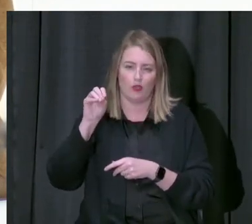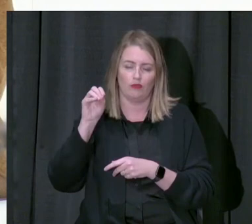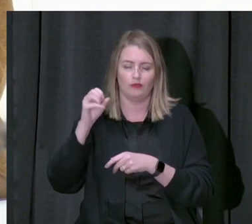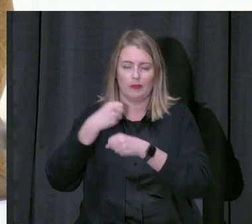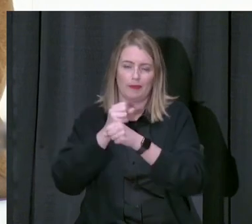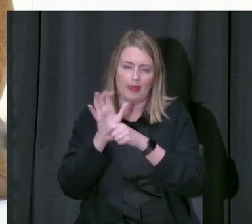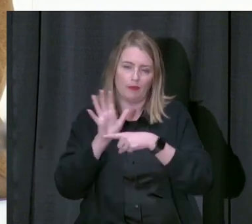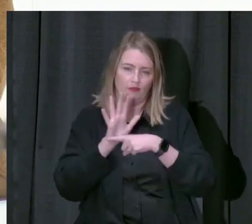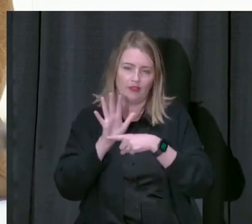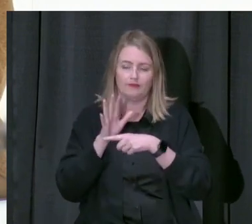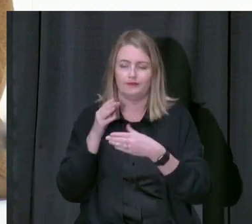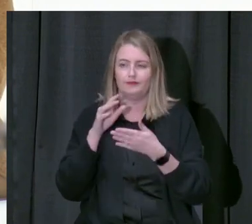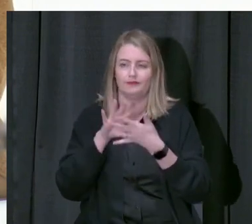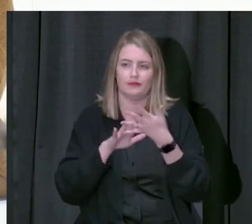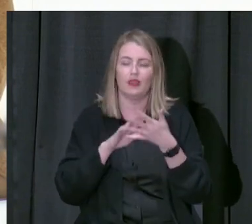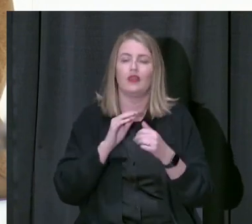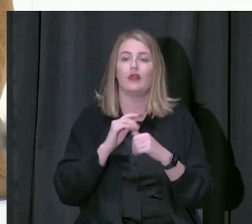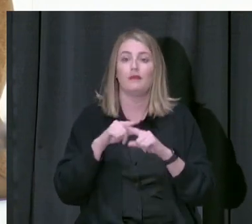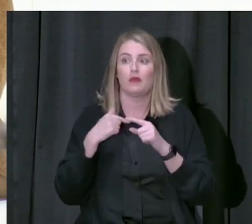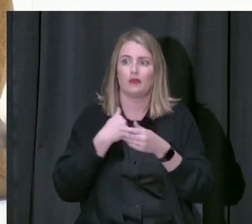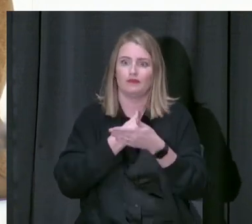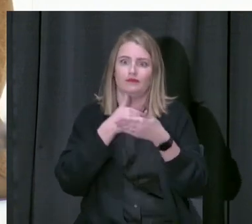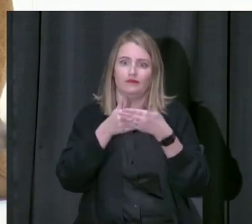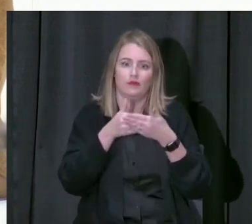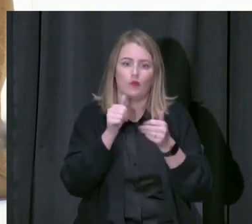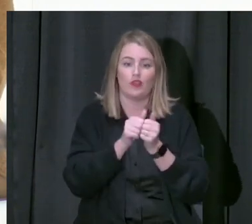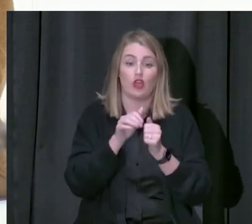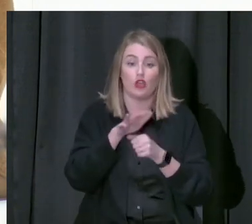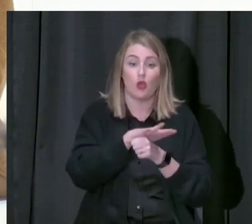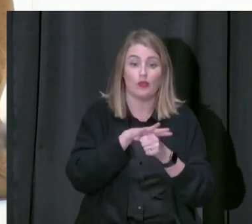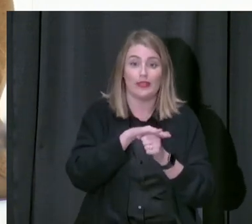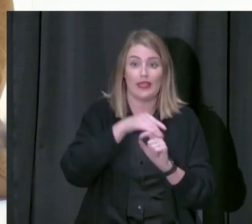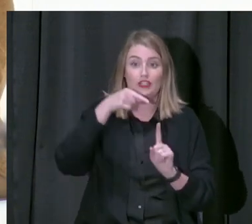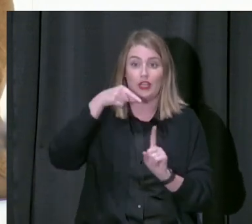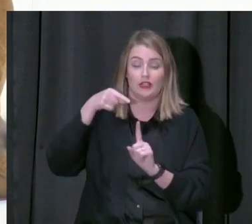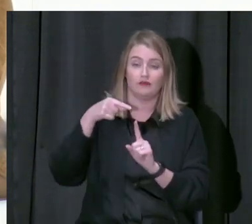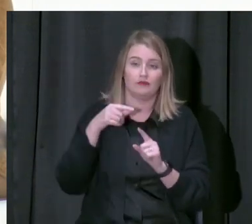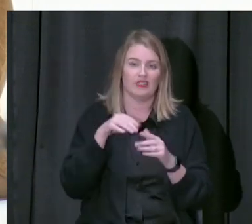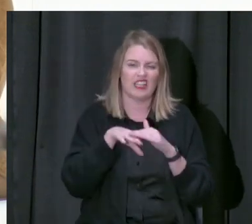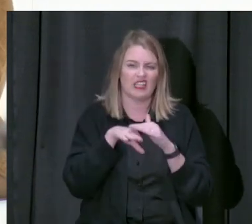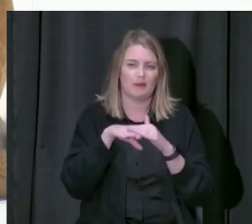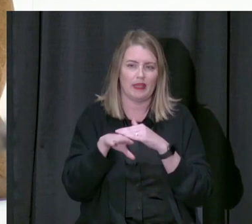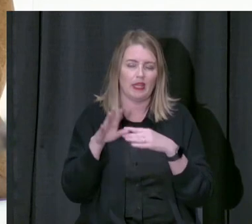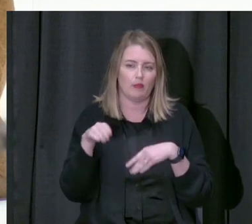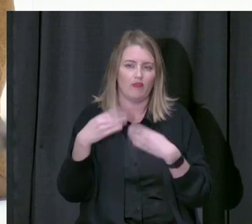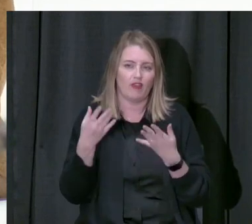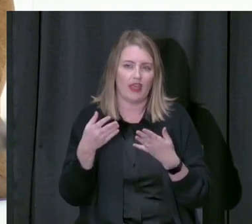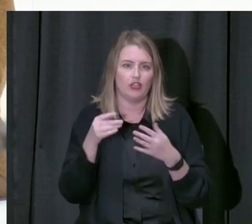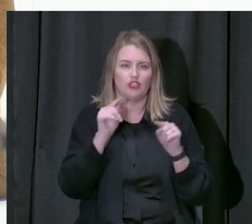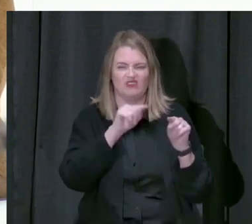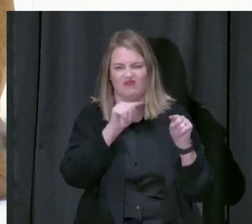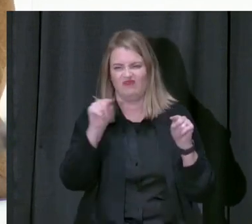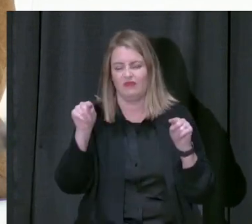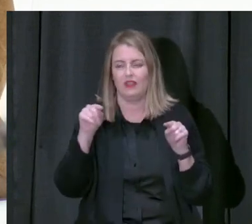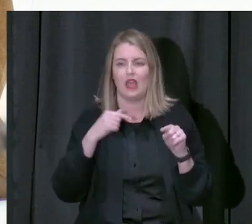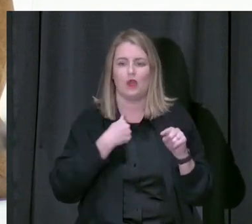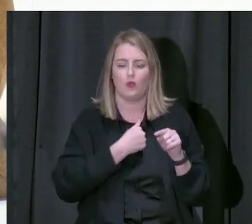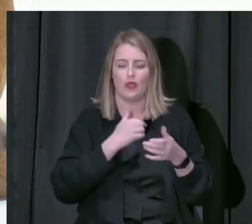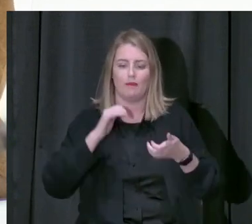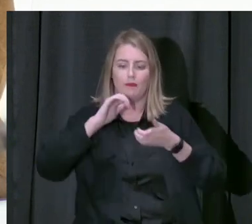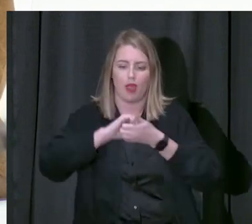We partner closely with localization and accessibility service providers. And we partner